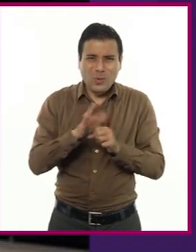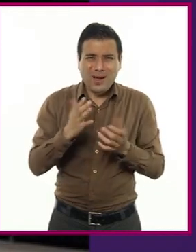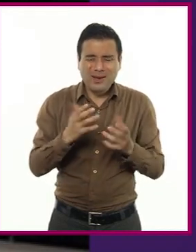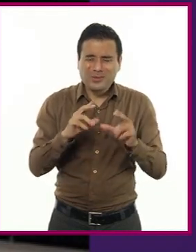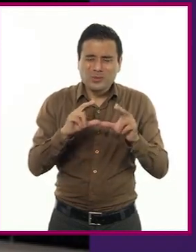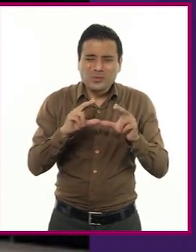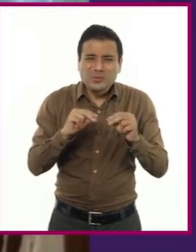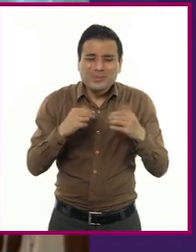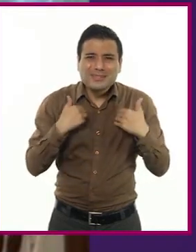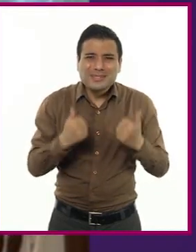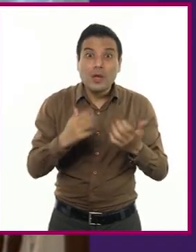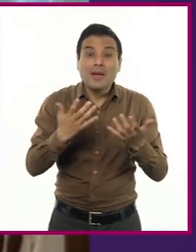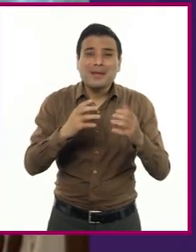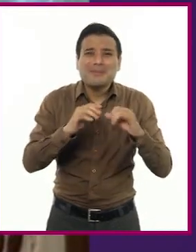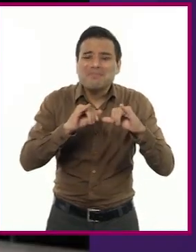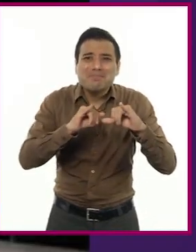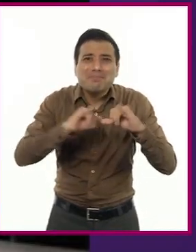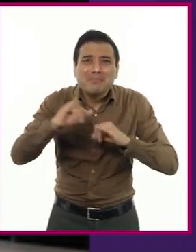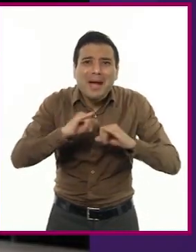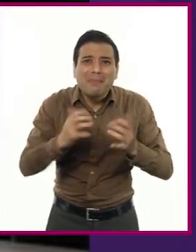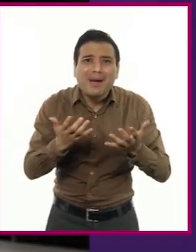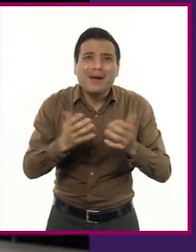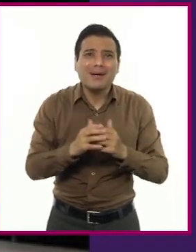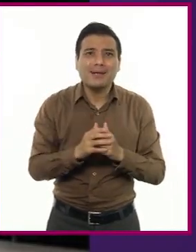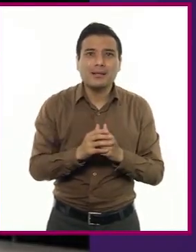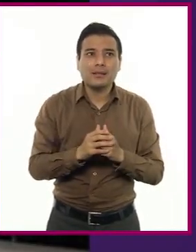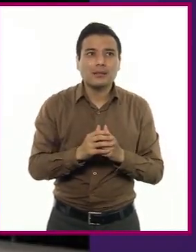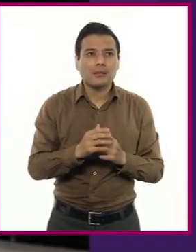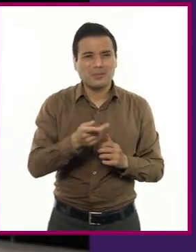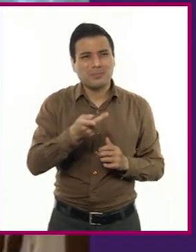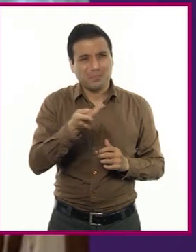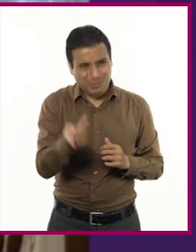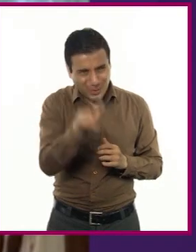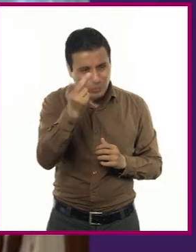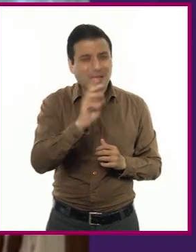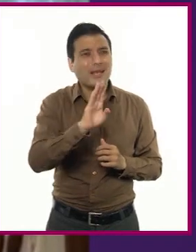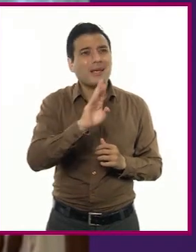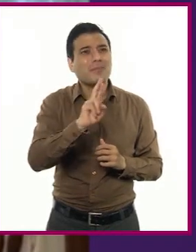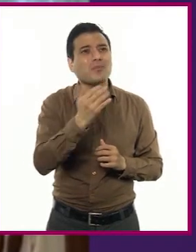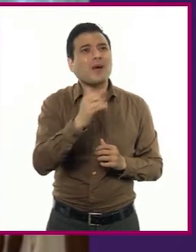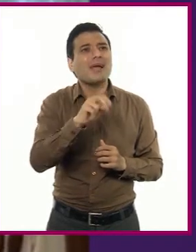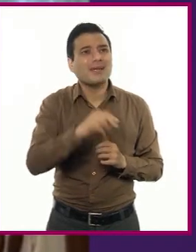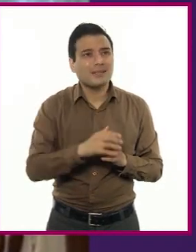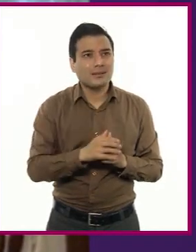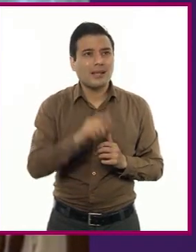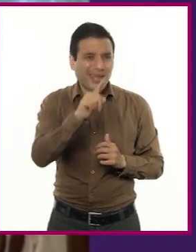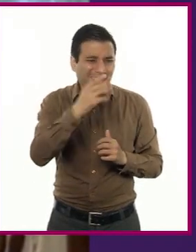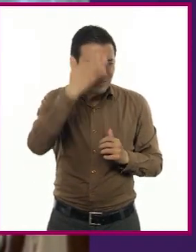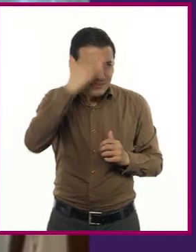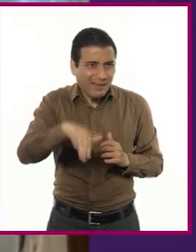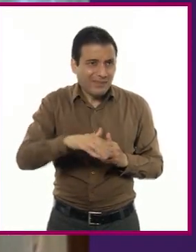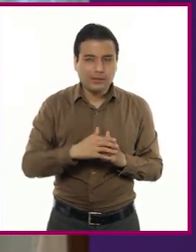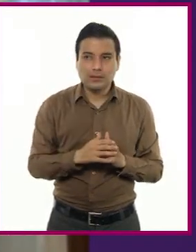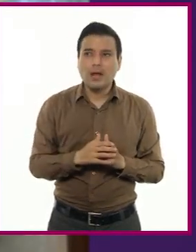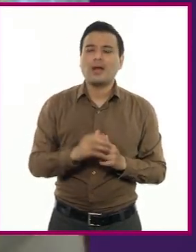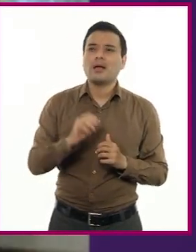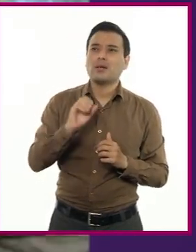about, Dizzy. The map. Why don't you go and ask Brian? Brian. Maybe he knows. Okay.